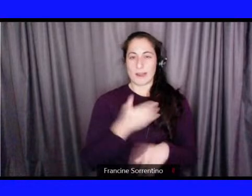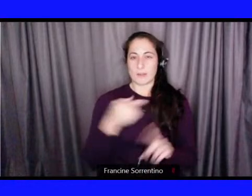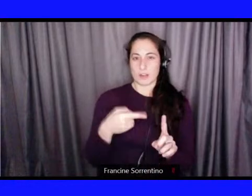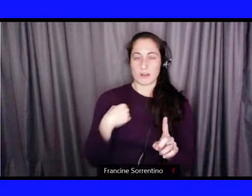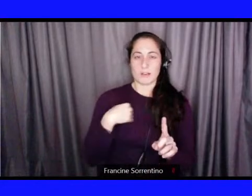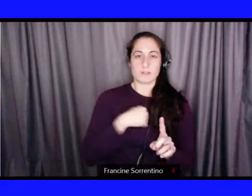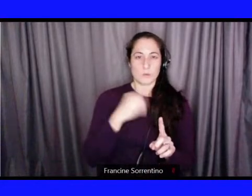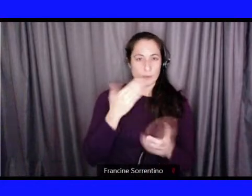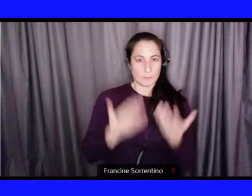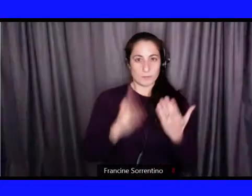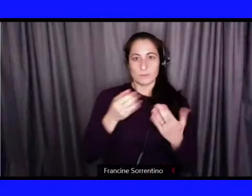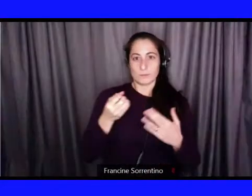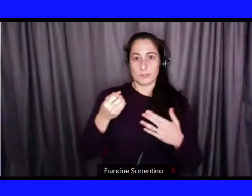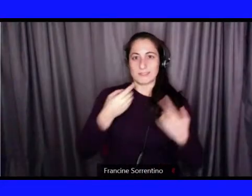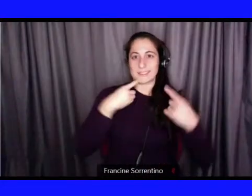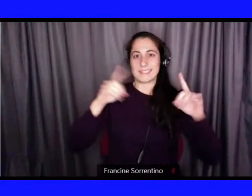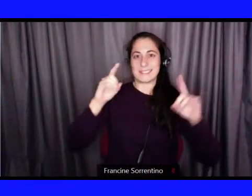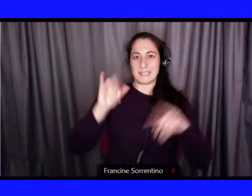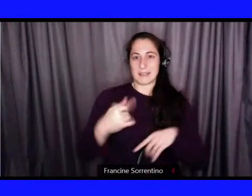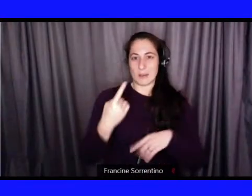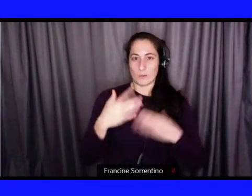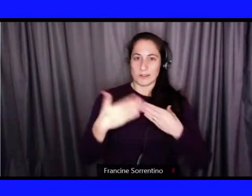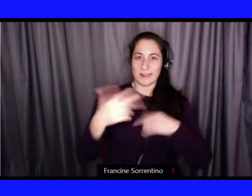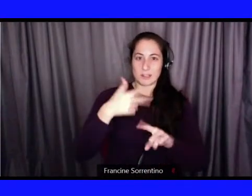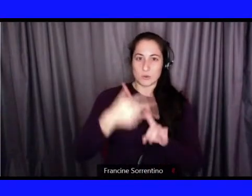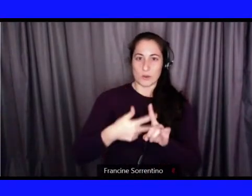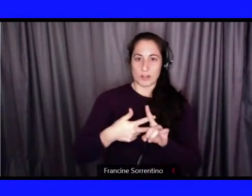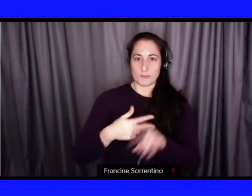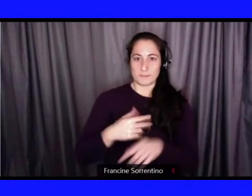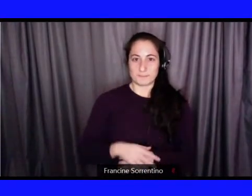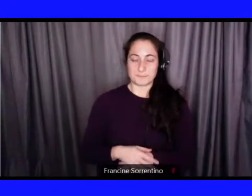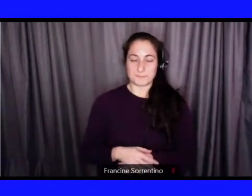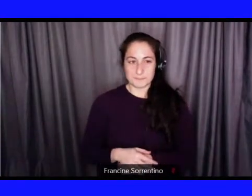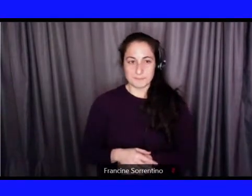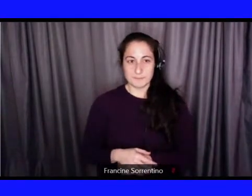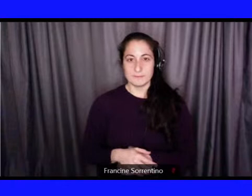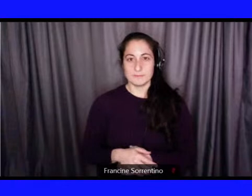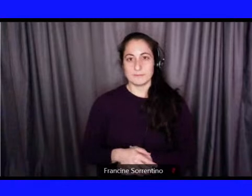footnote, projected goal 1,700 by December